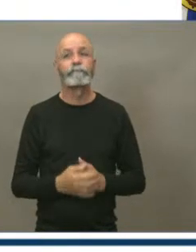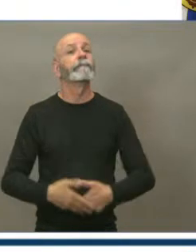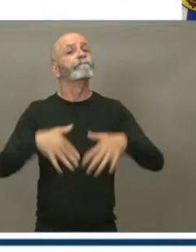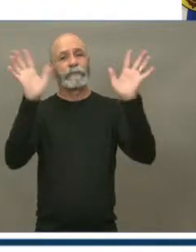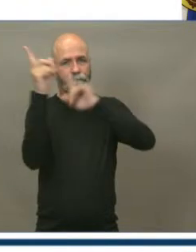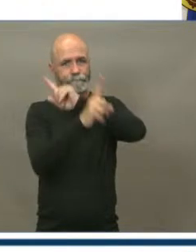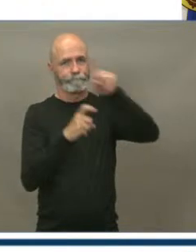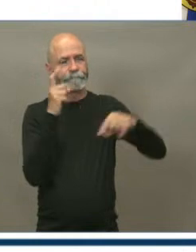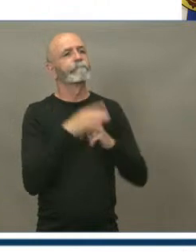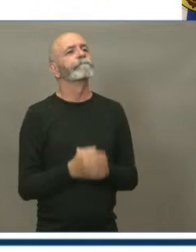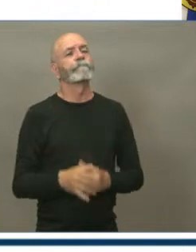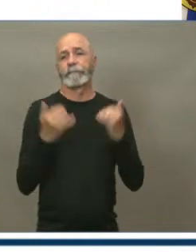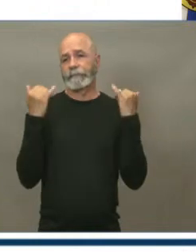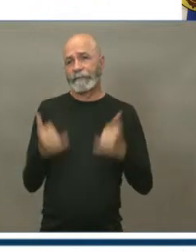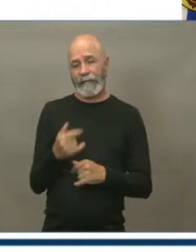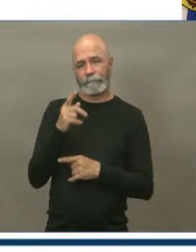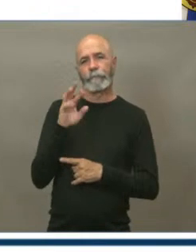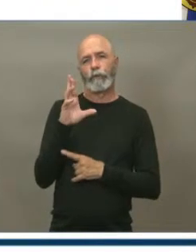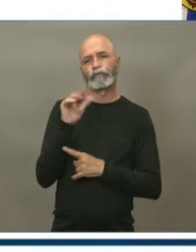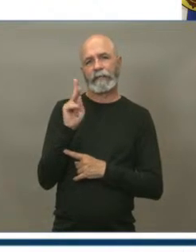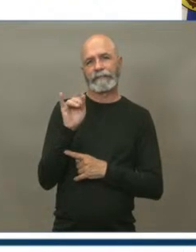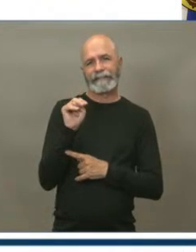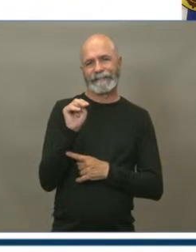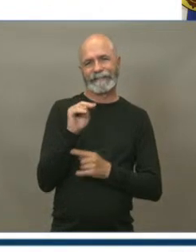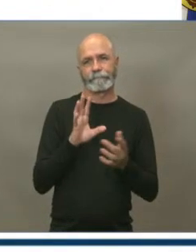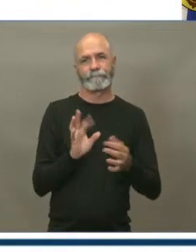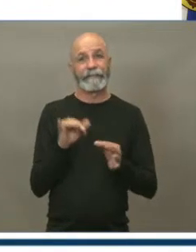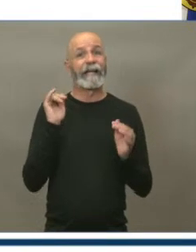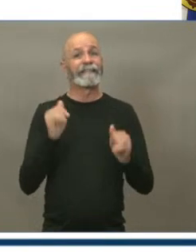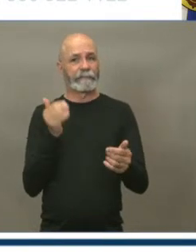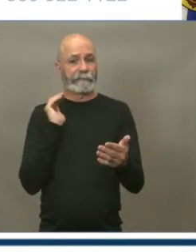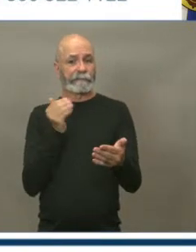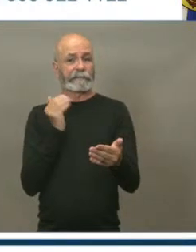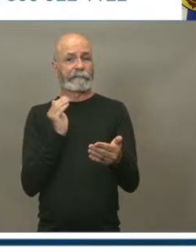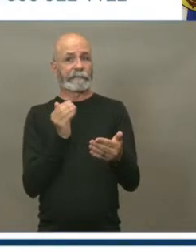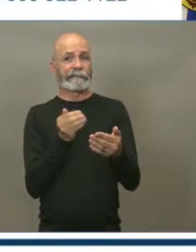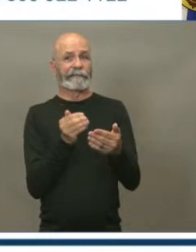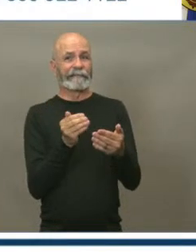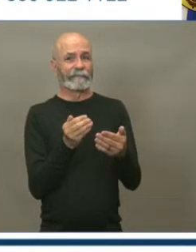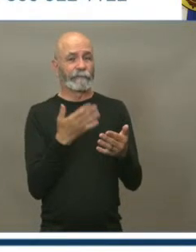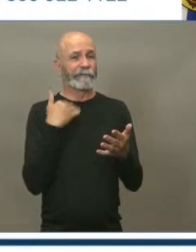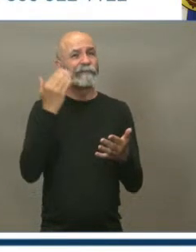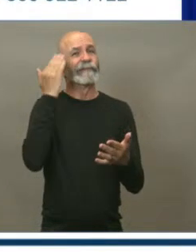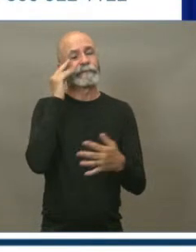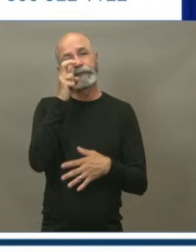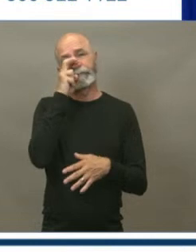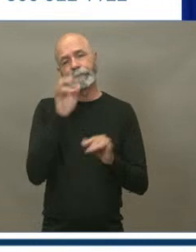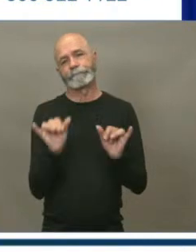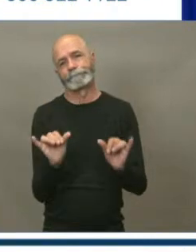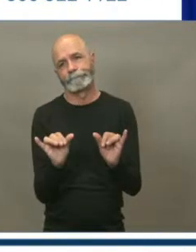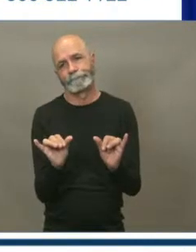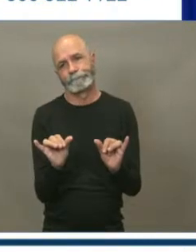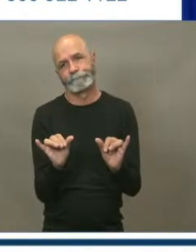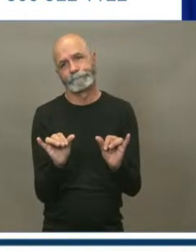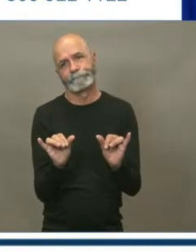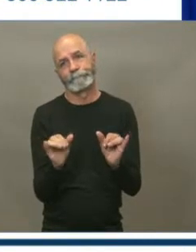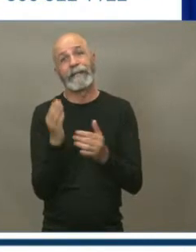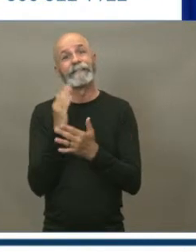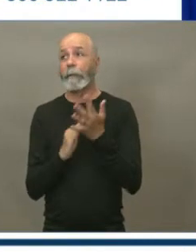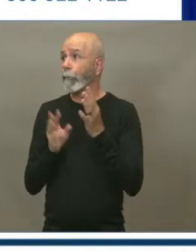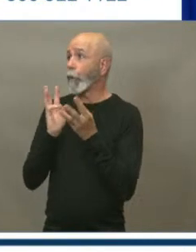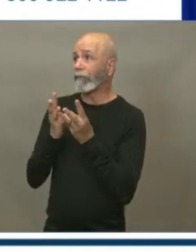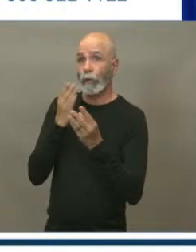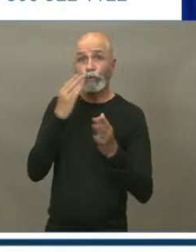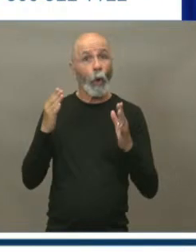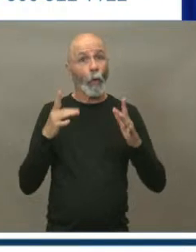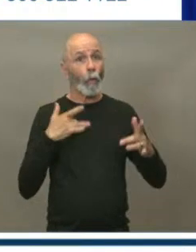Go ahead, Premier. Thank you. Another weekend is upon us with tough restrictions and some nice weather, too. A good excuse to get outside and get